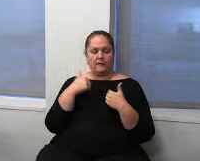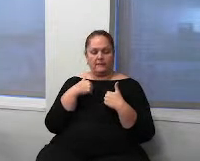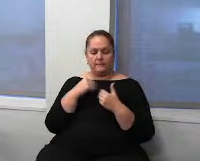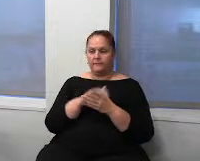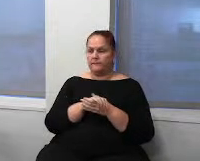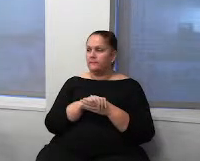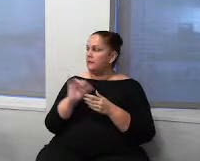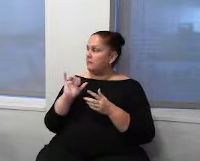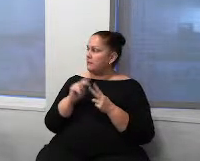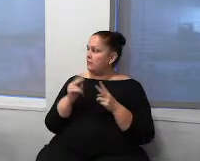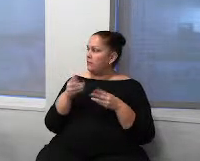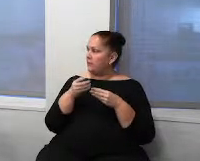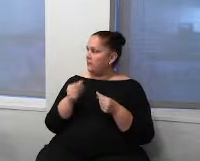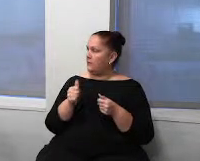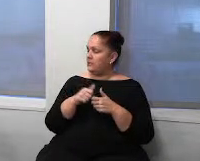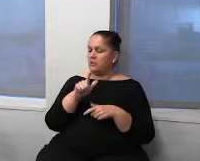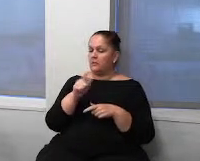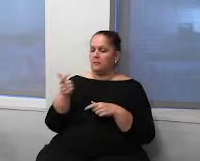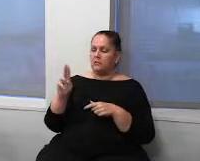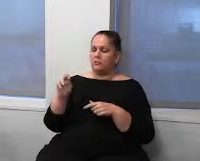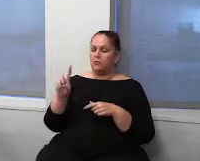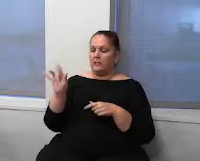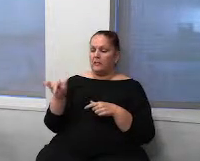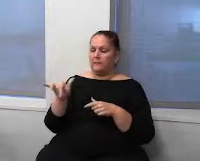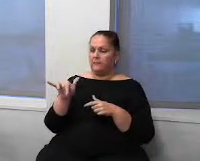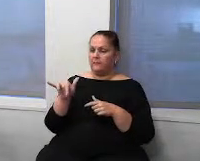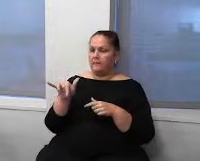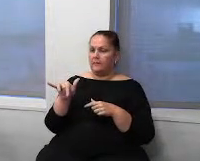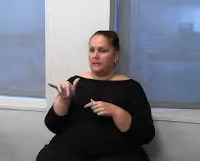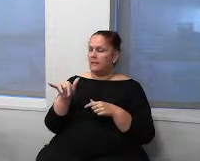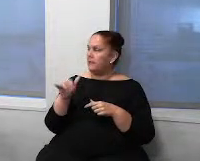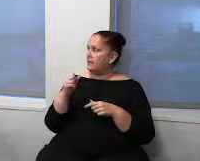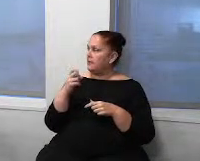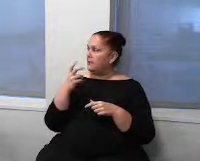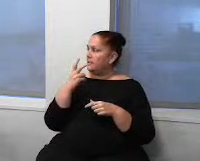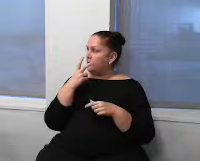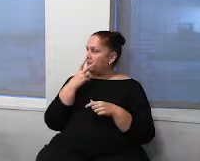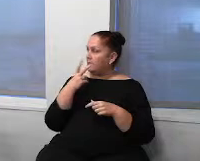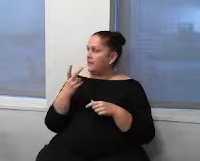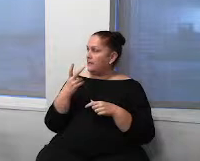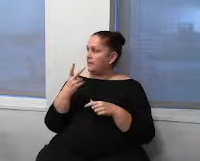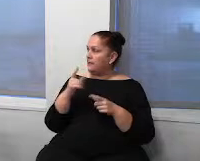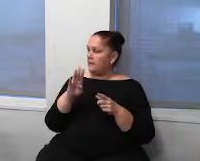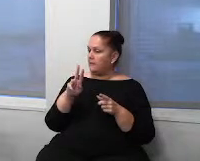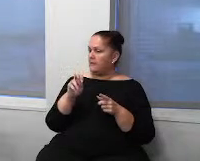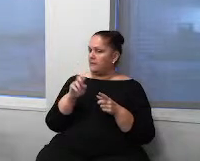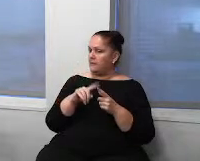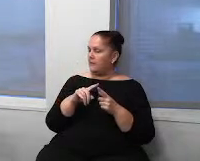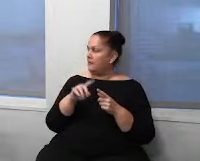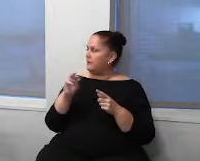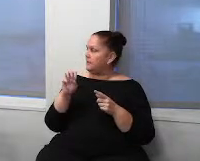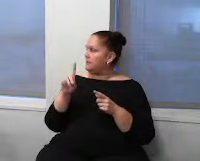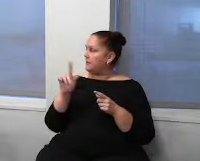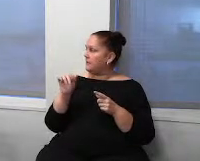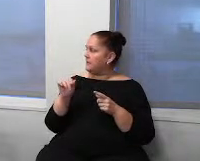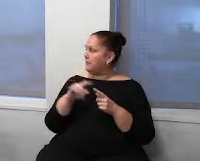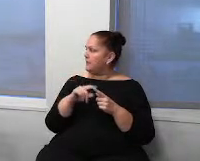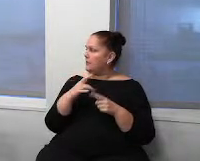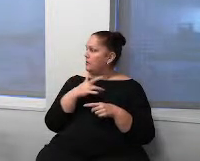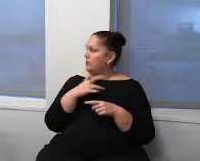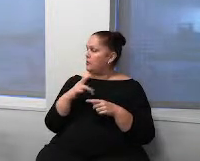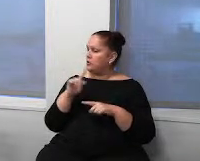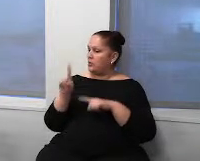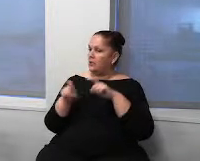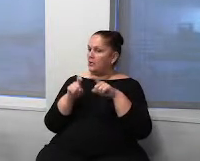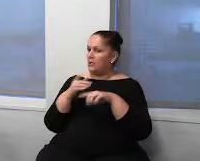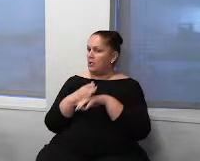That's all I have. That was very efficient. Mr. Brady. See, Mr. Burgermeister, Mr.